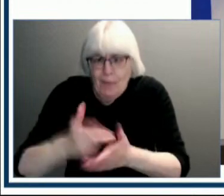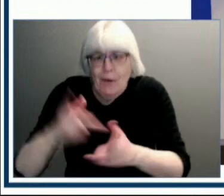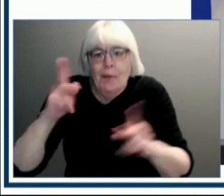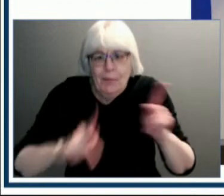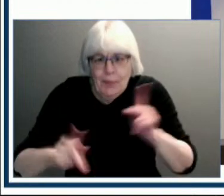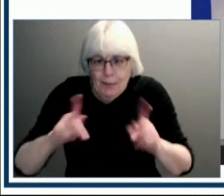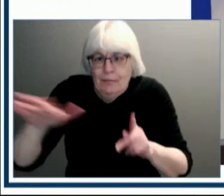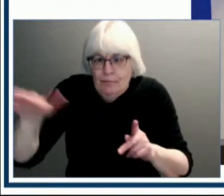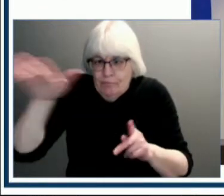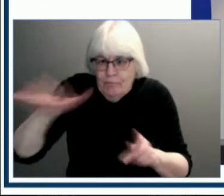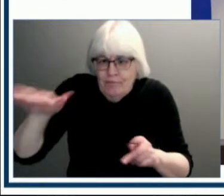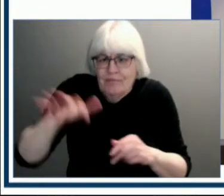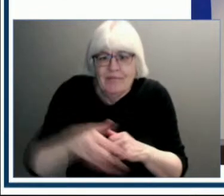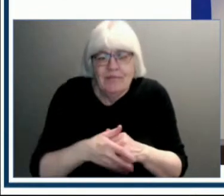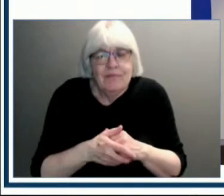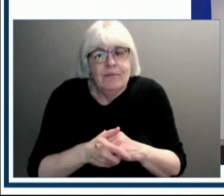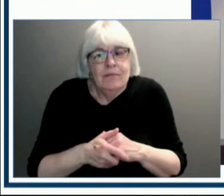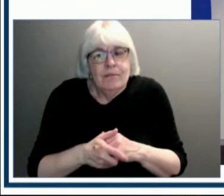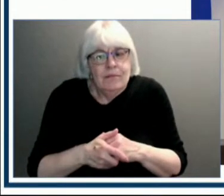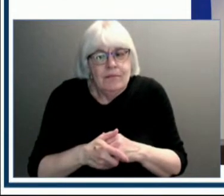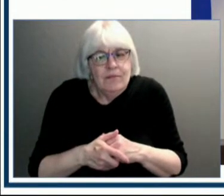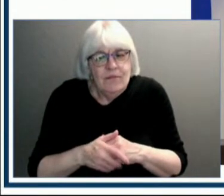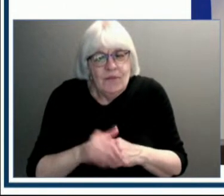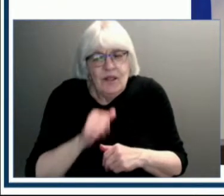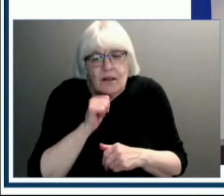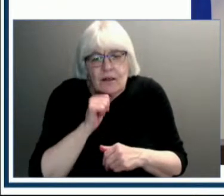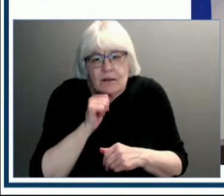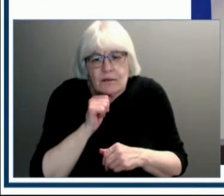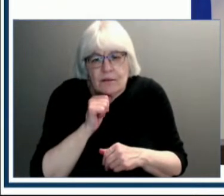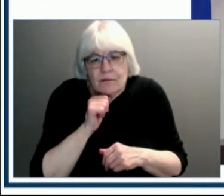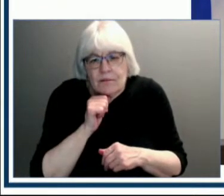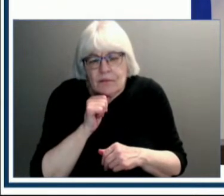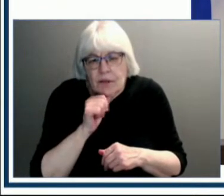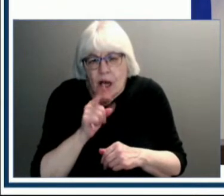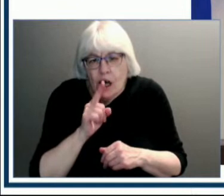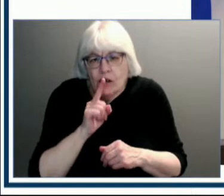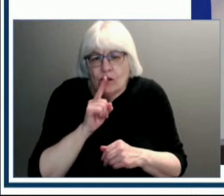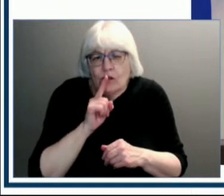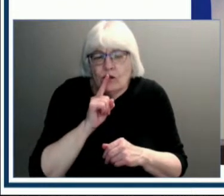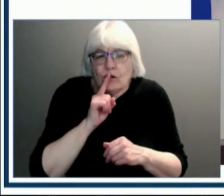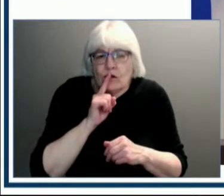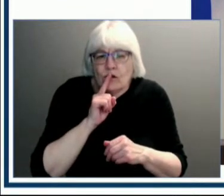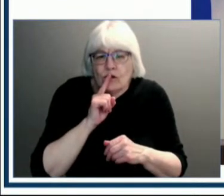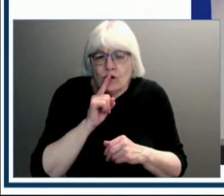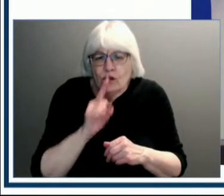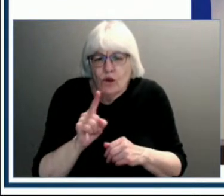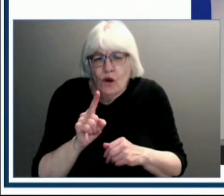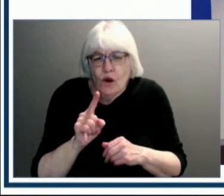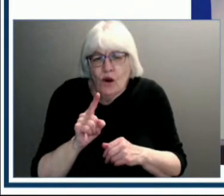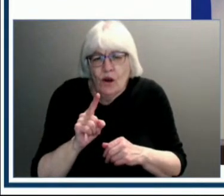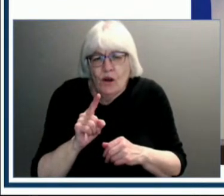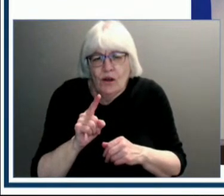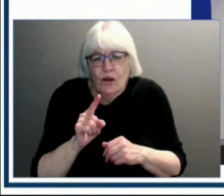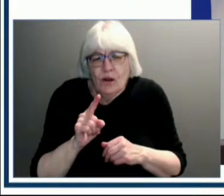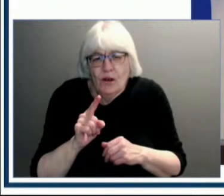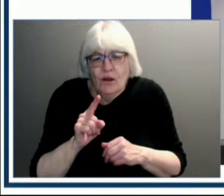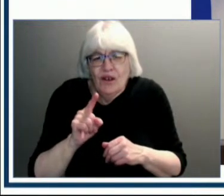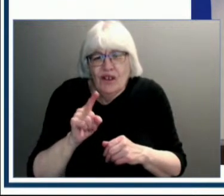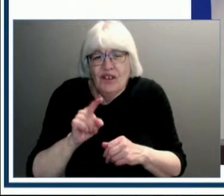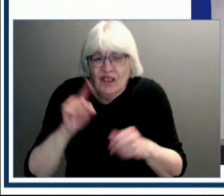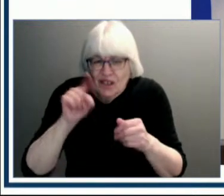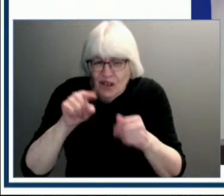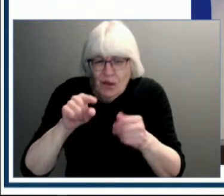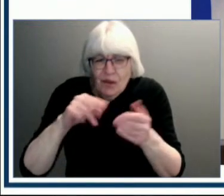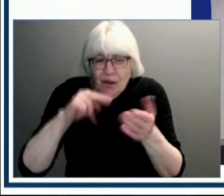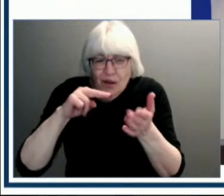sure the exact question, but I think I might have heard that it appeared to you that we weren't looking for volunteers